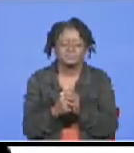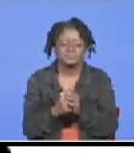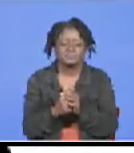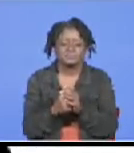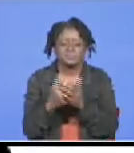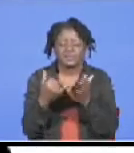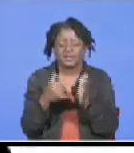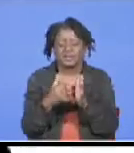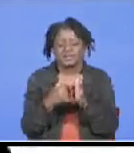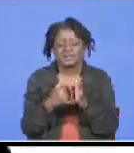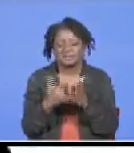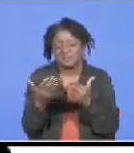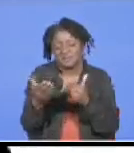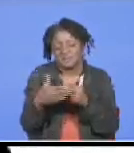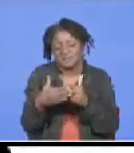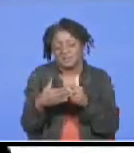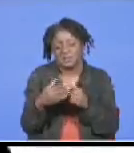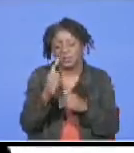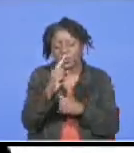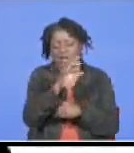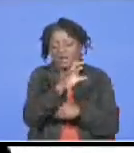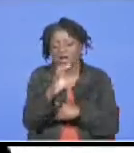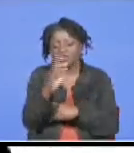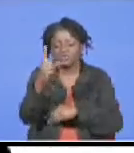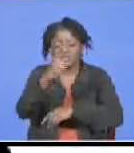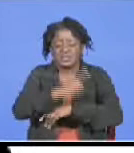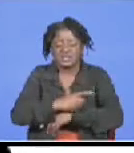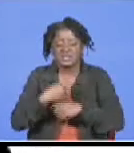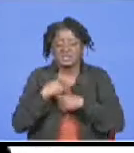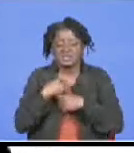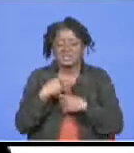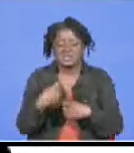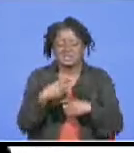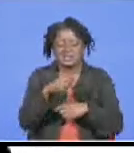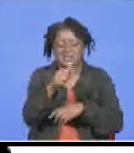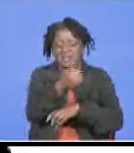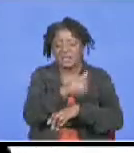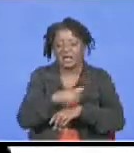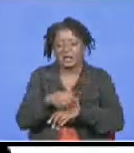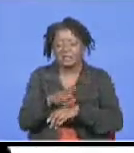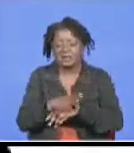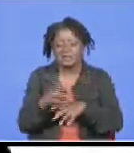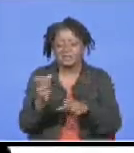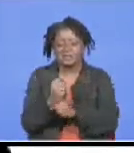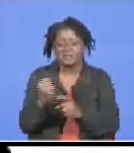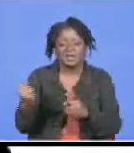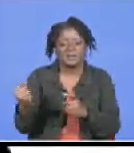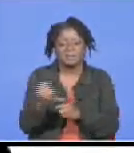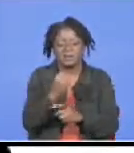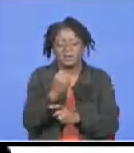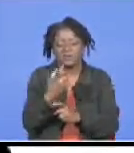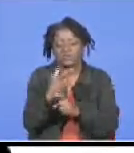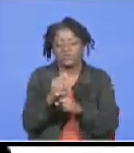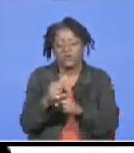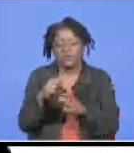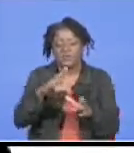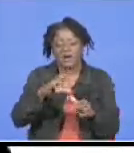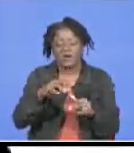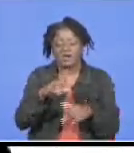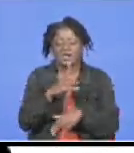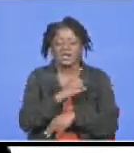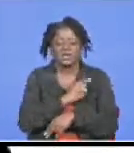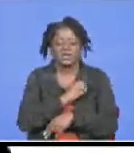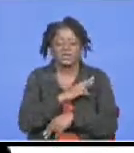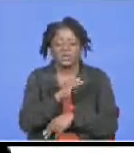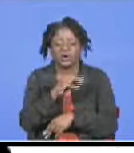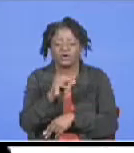Now, it's been nearly 100 days since Abaco took that blow from Hurricane Dorian, and